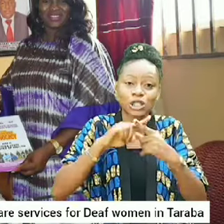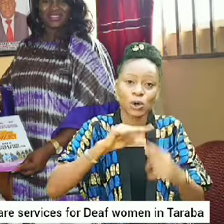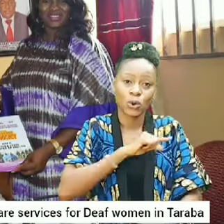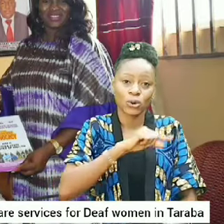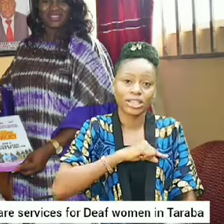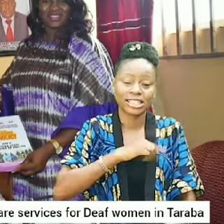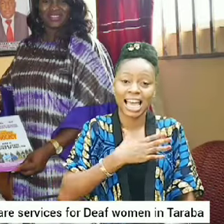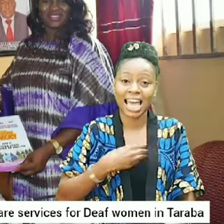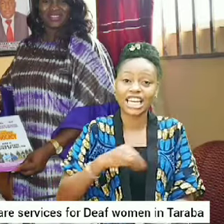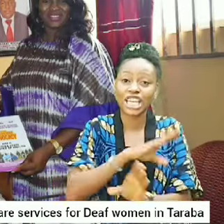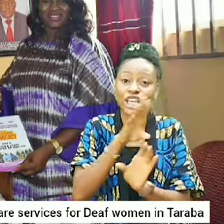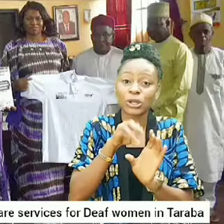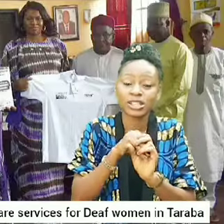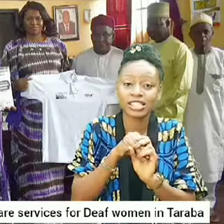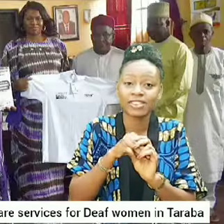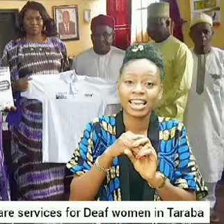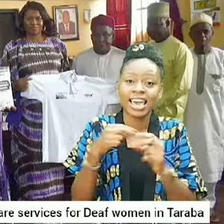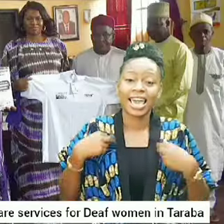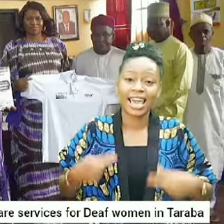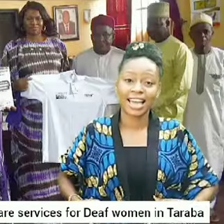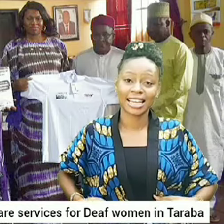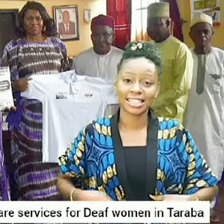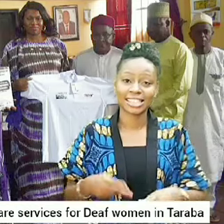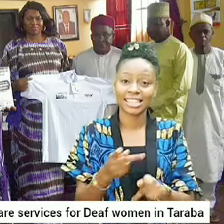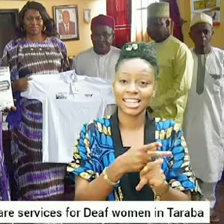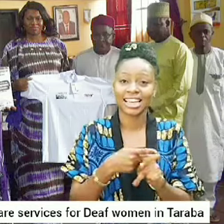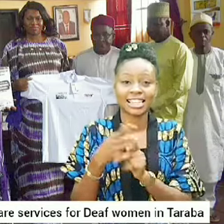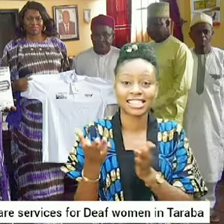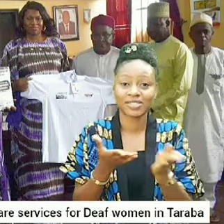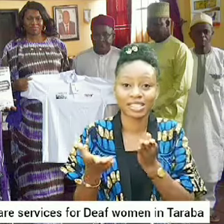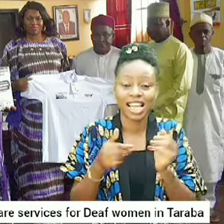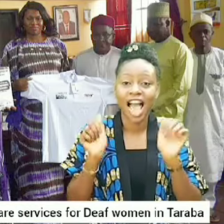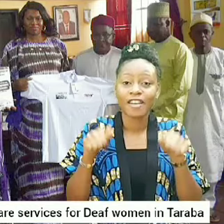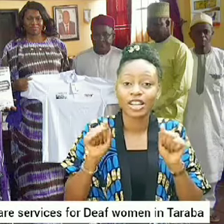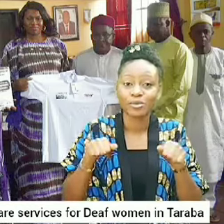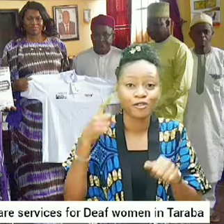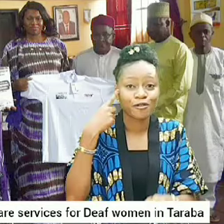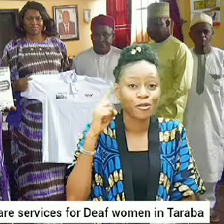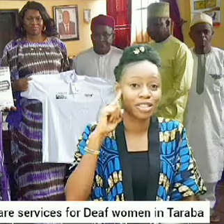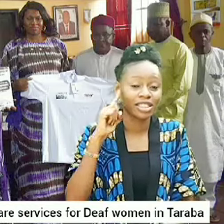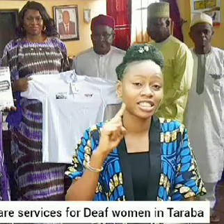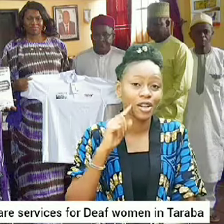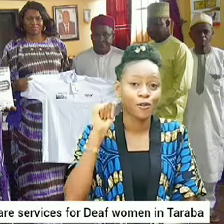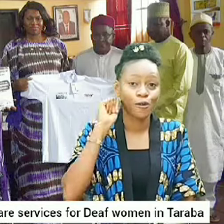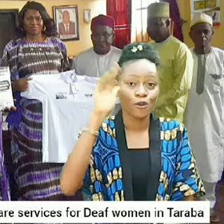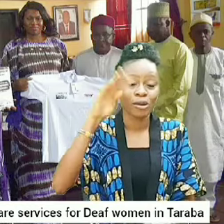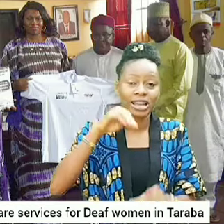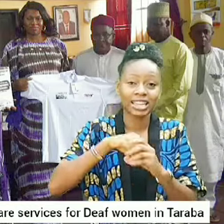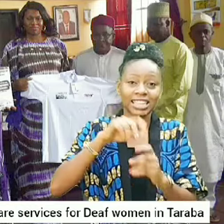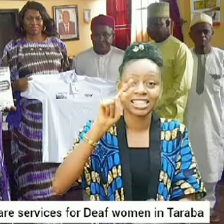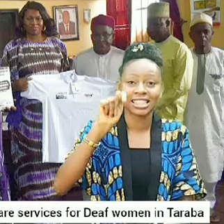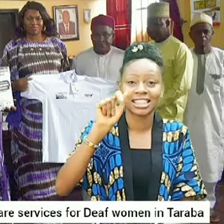and inclusive healthcare services available for deaf women in Taraba